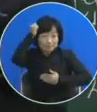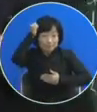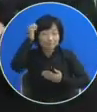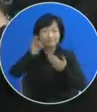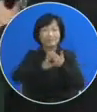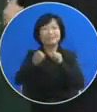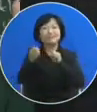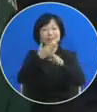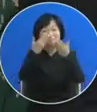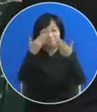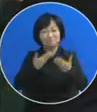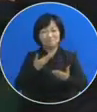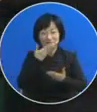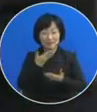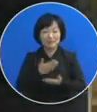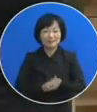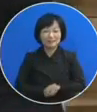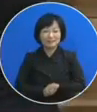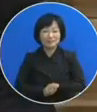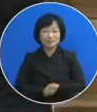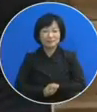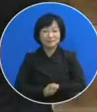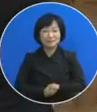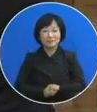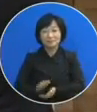this, answers will come.